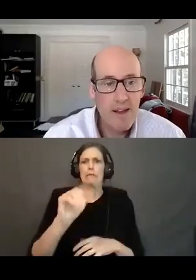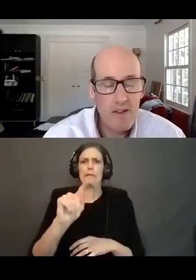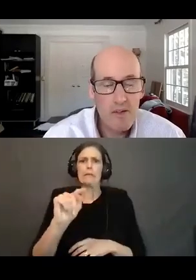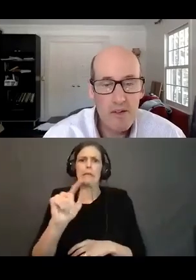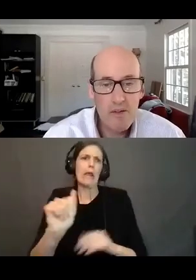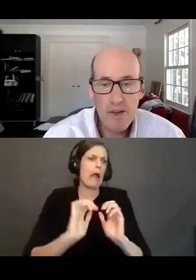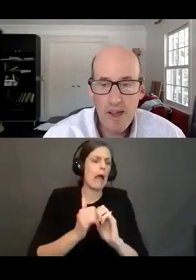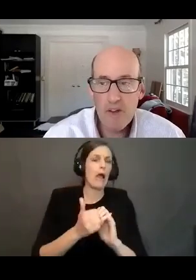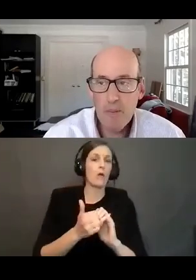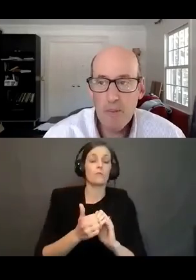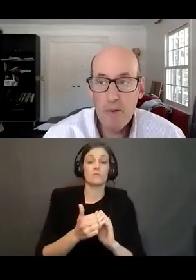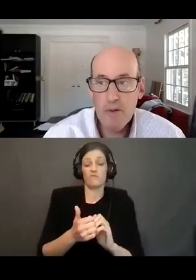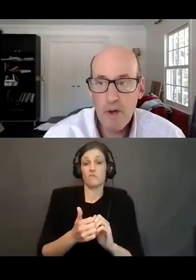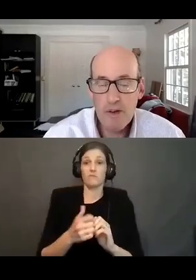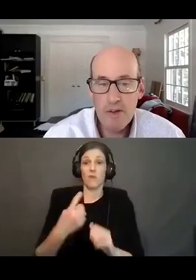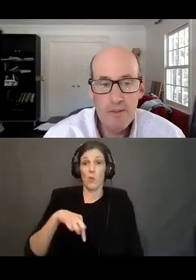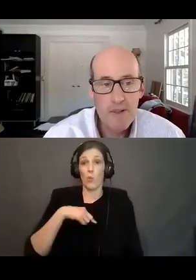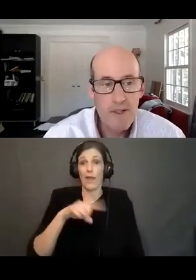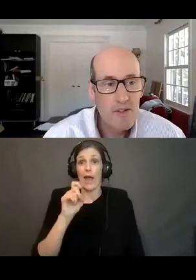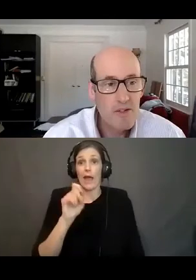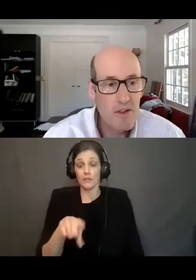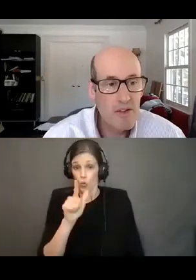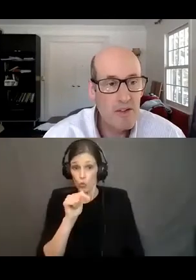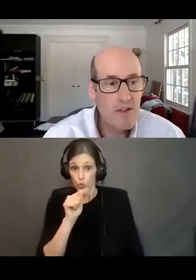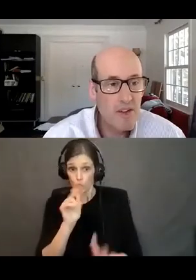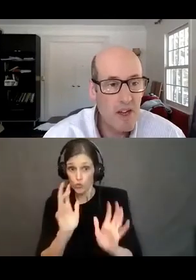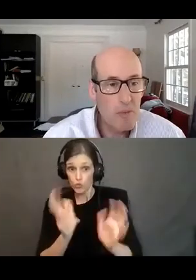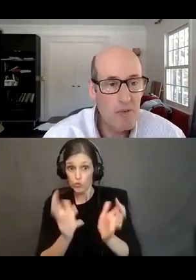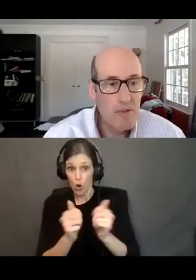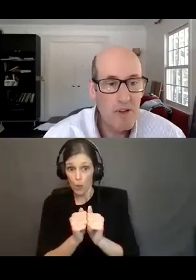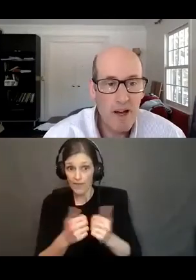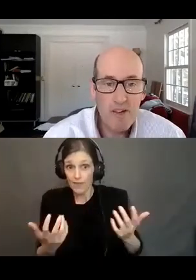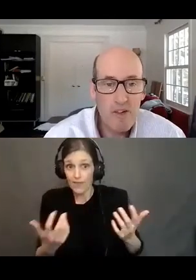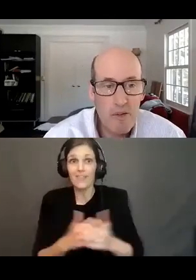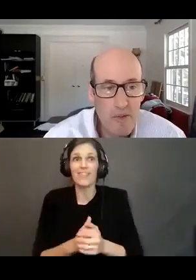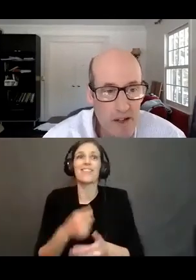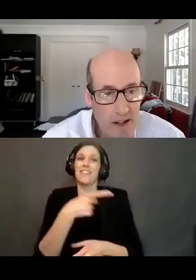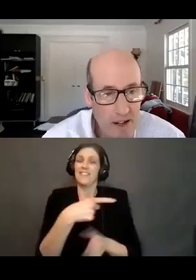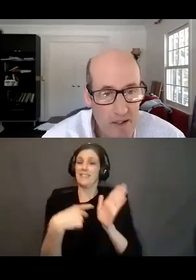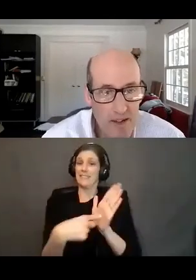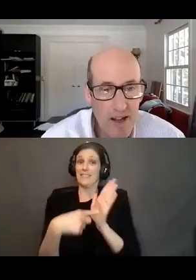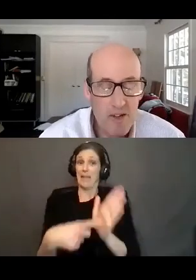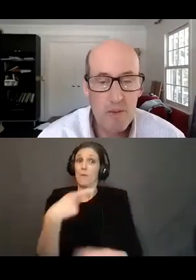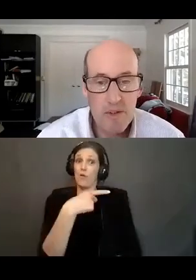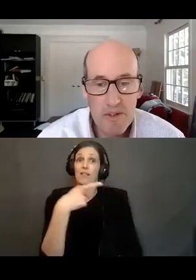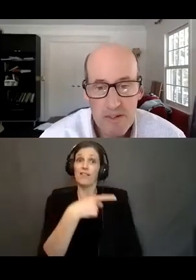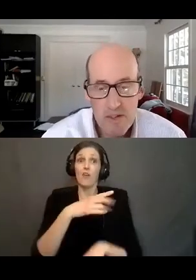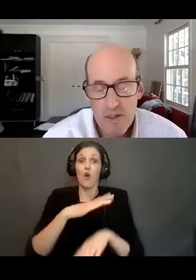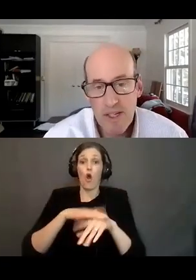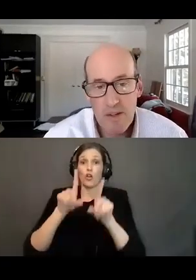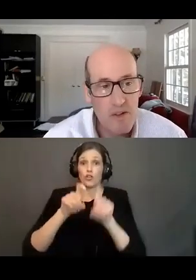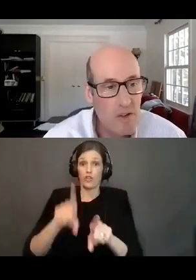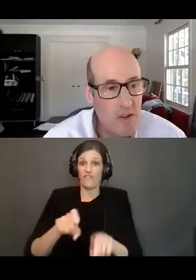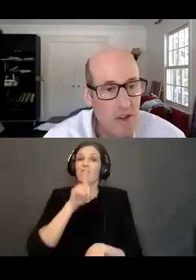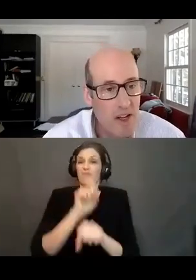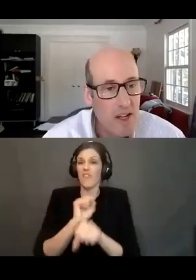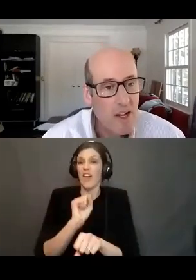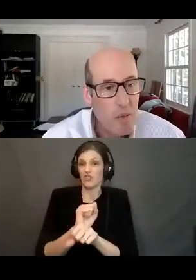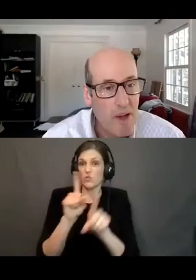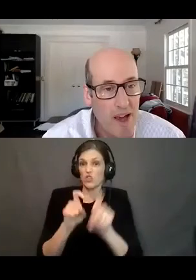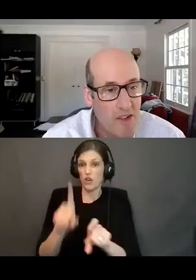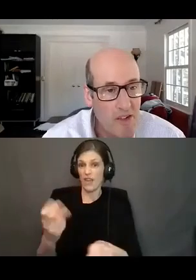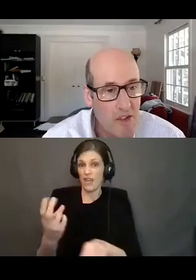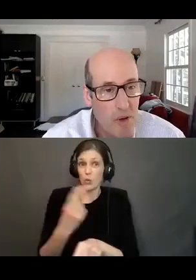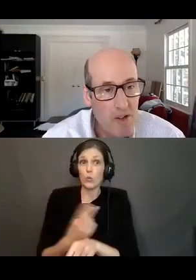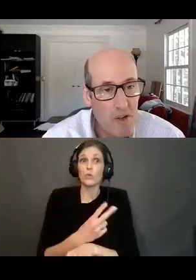And the answer is, we ask people who you talk to. So this is an example on a survey, and it's an actual survey that was used.